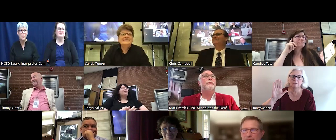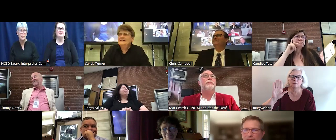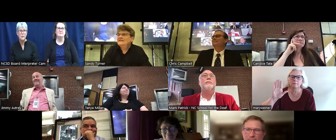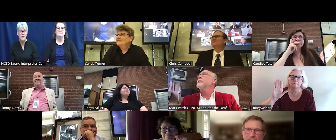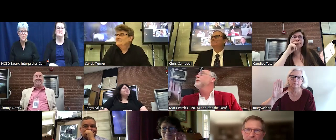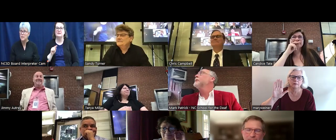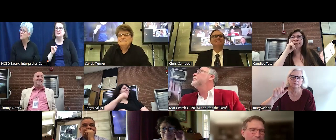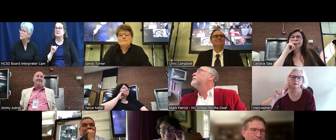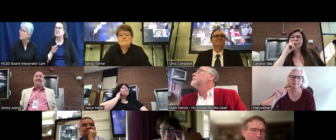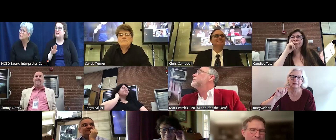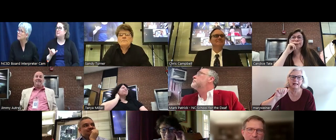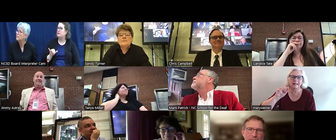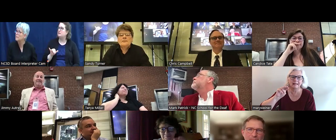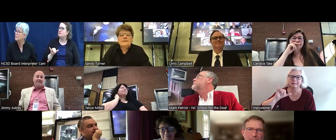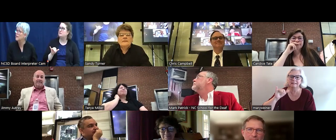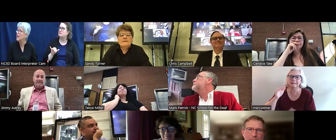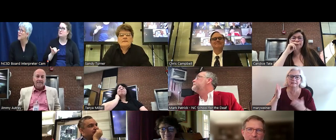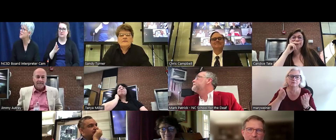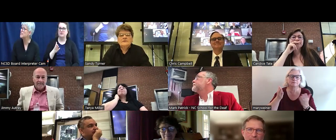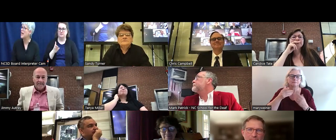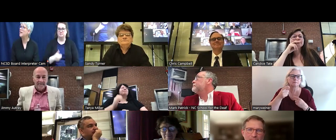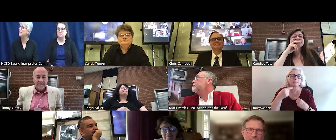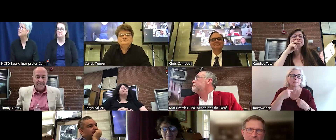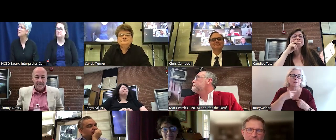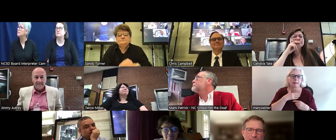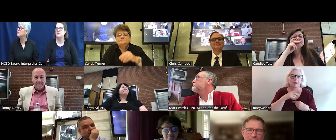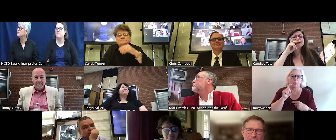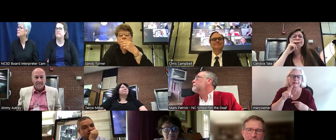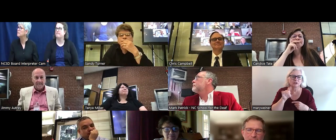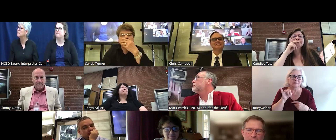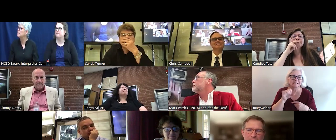And this is Tammy.